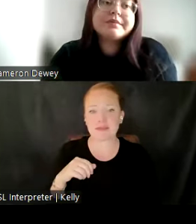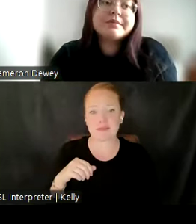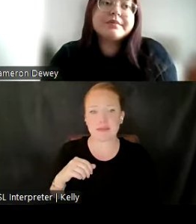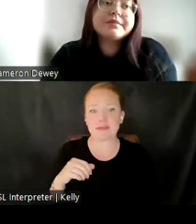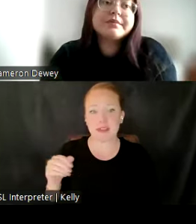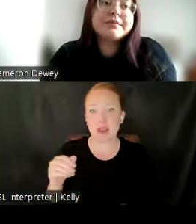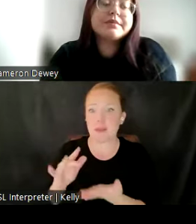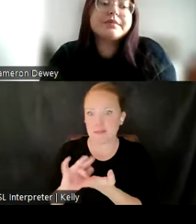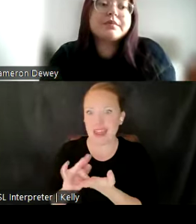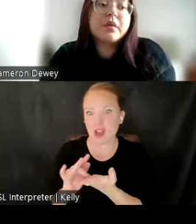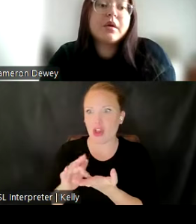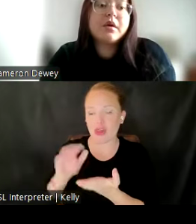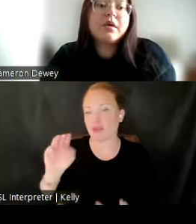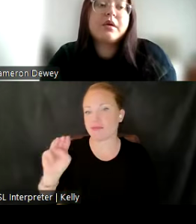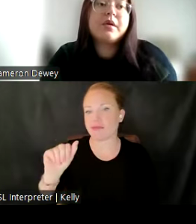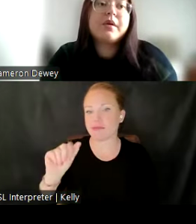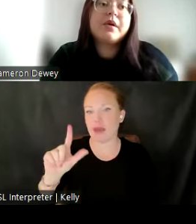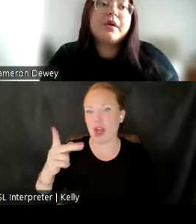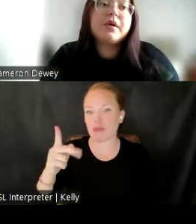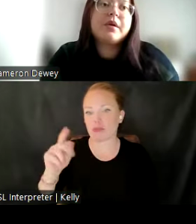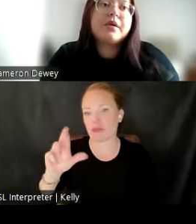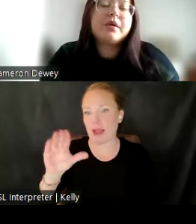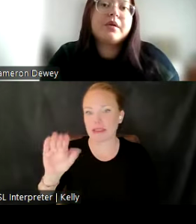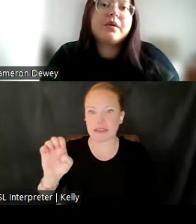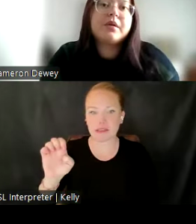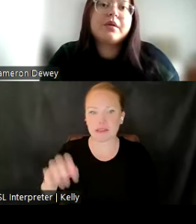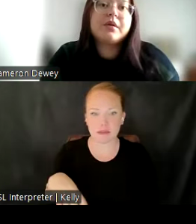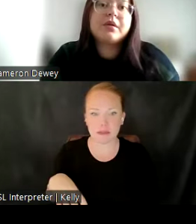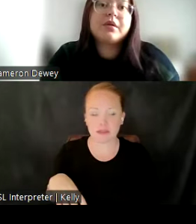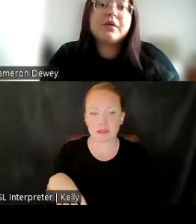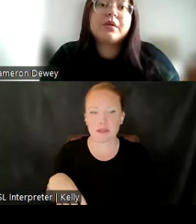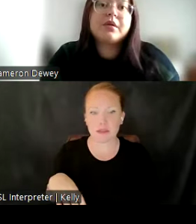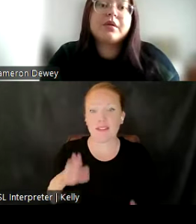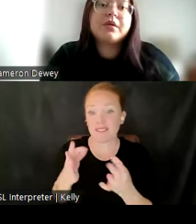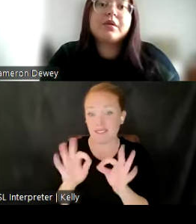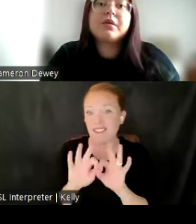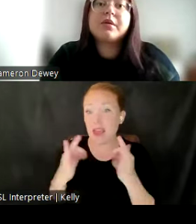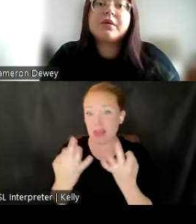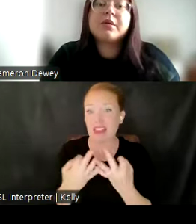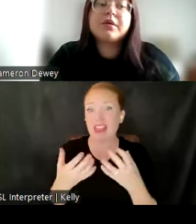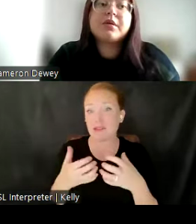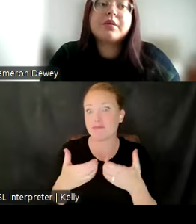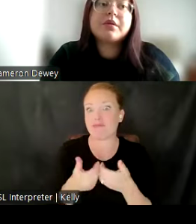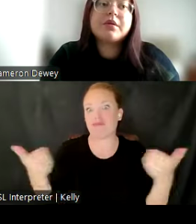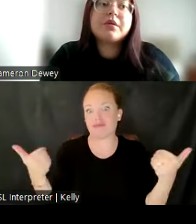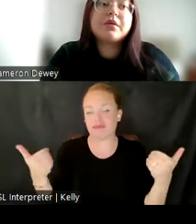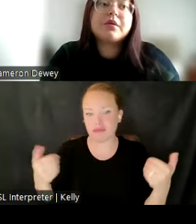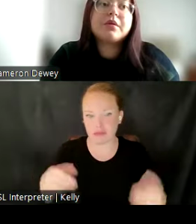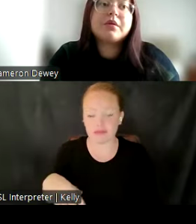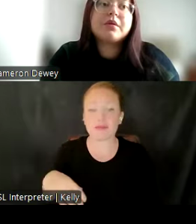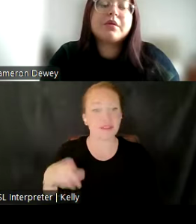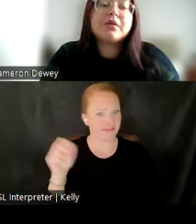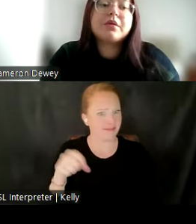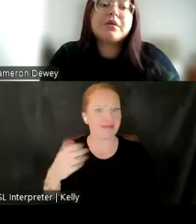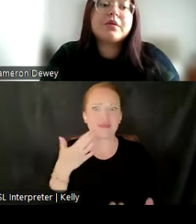medical malpractice, physical abuse, family separation. Yeah, so you guys are giving